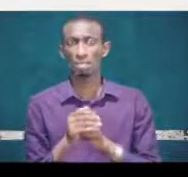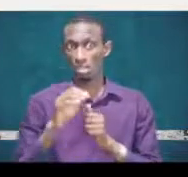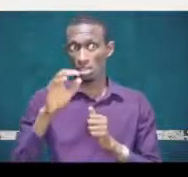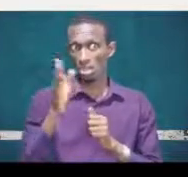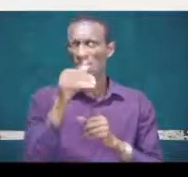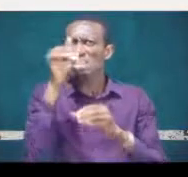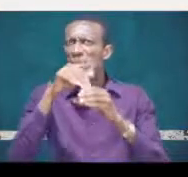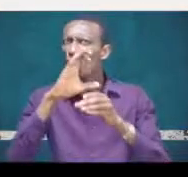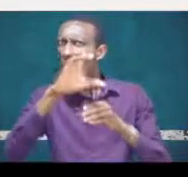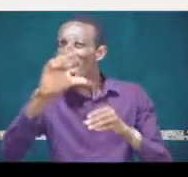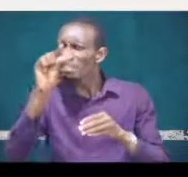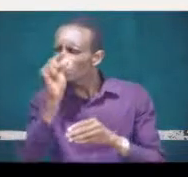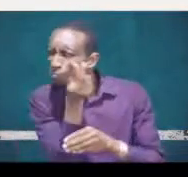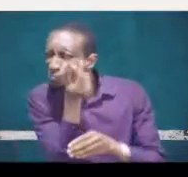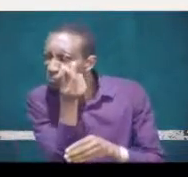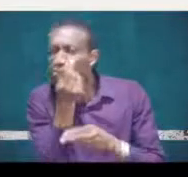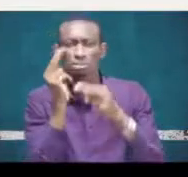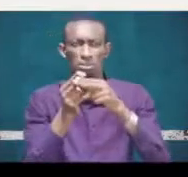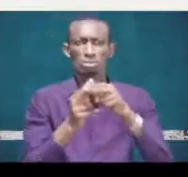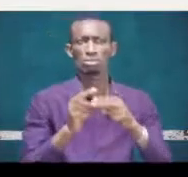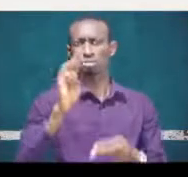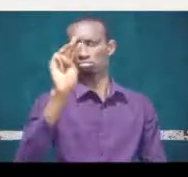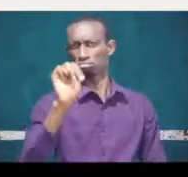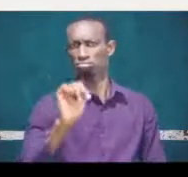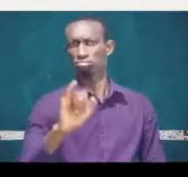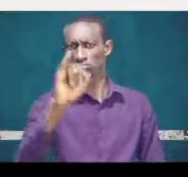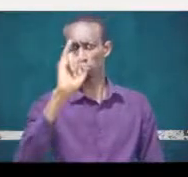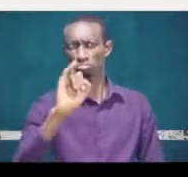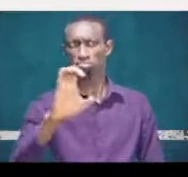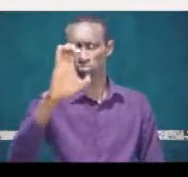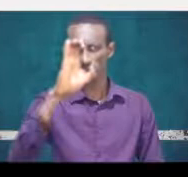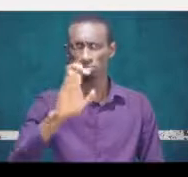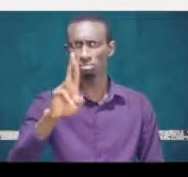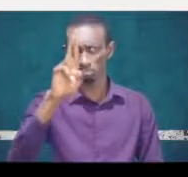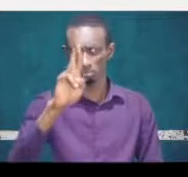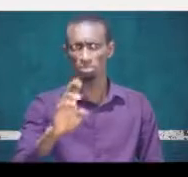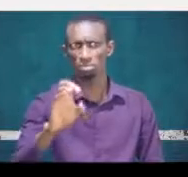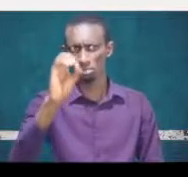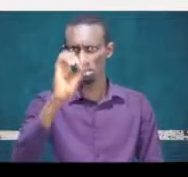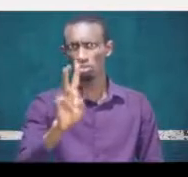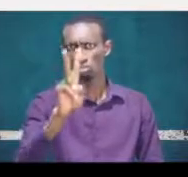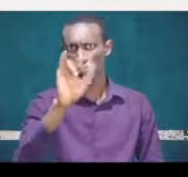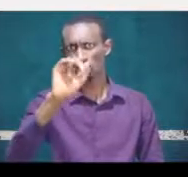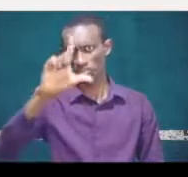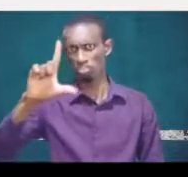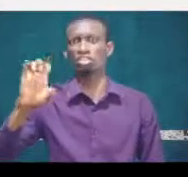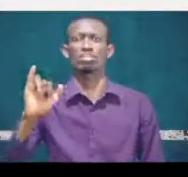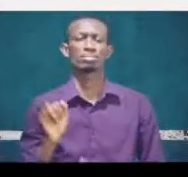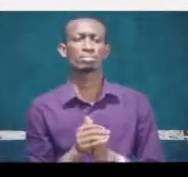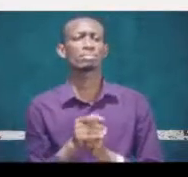call microvilli. And the function of microvilli is to increase the surface